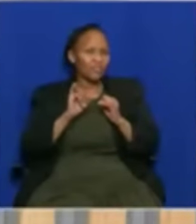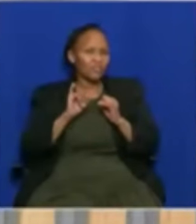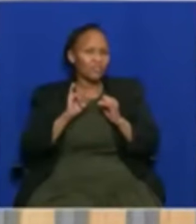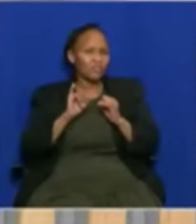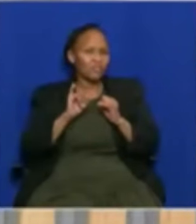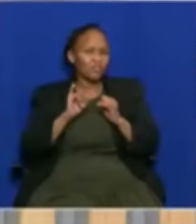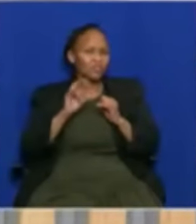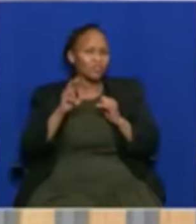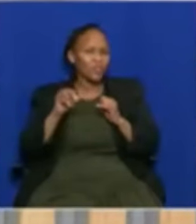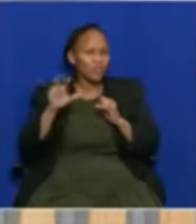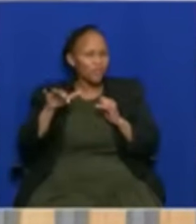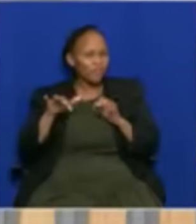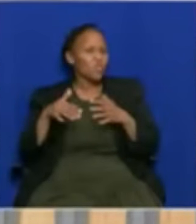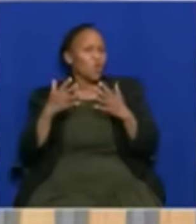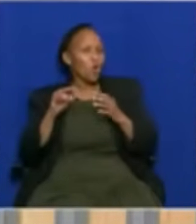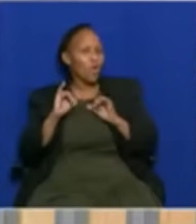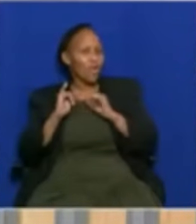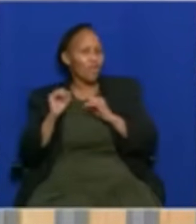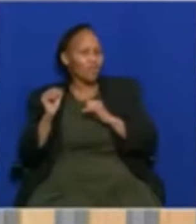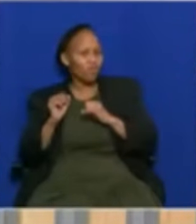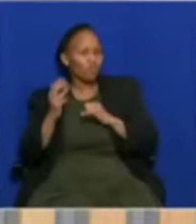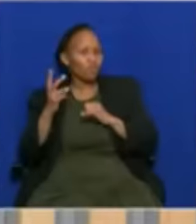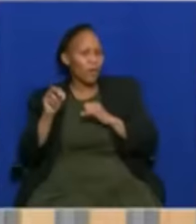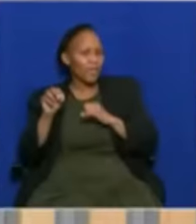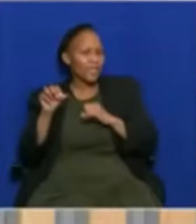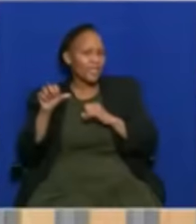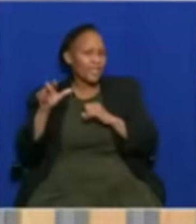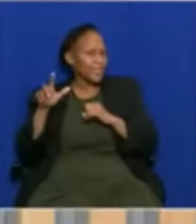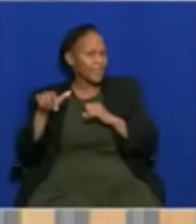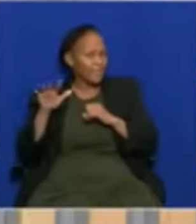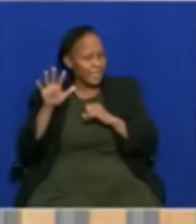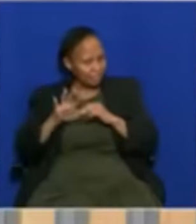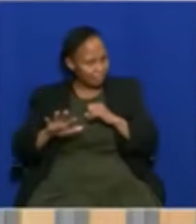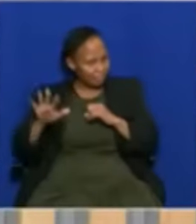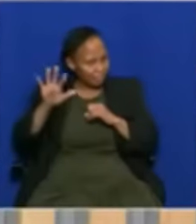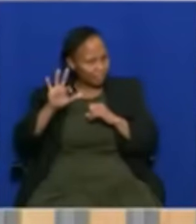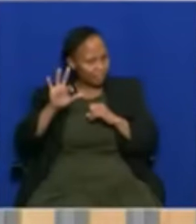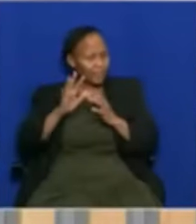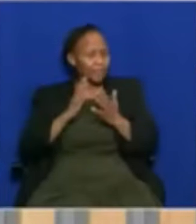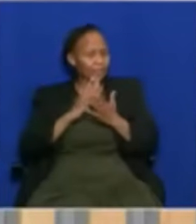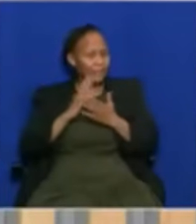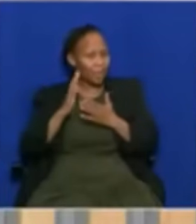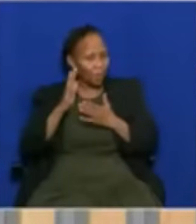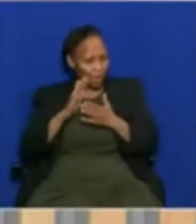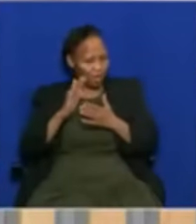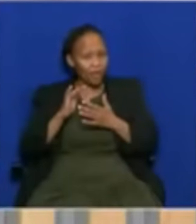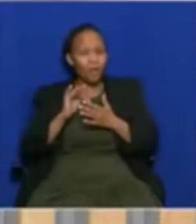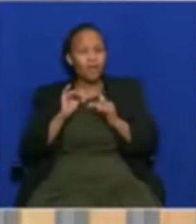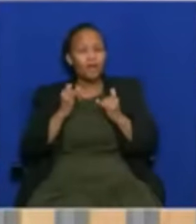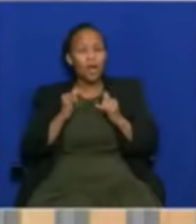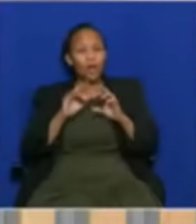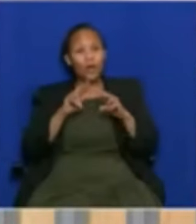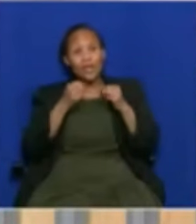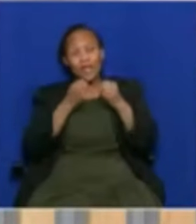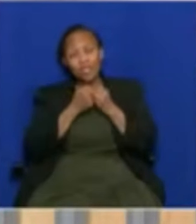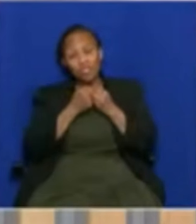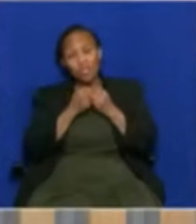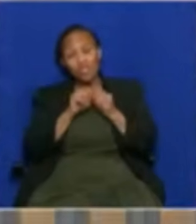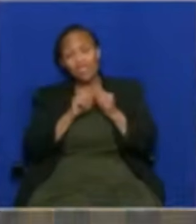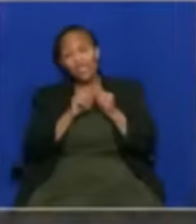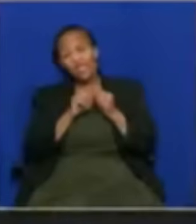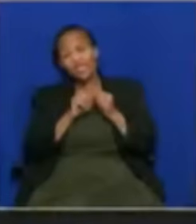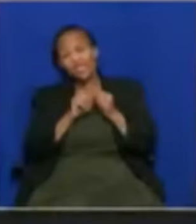Do you remember in your affidavit you dealt with it? Yes. Yes, but there's a national instruction that actually defines what